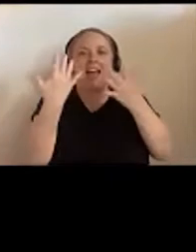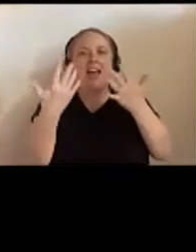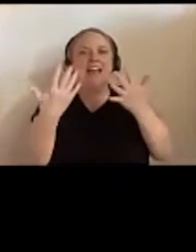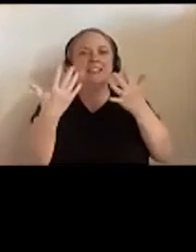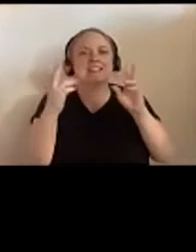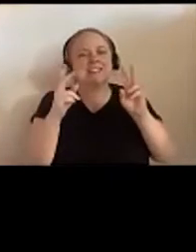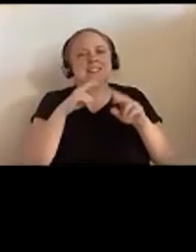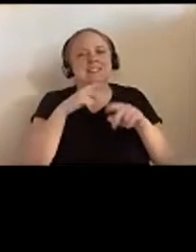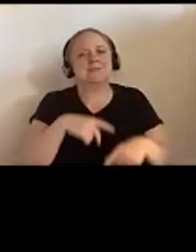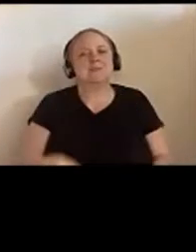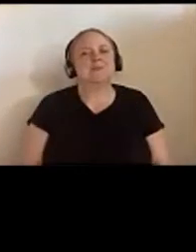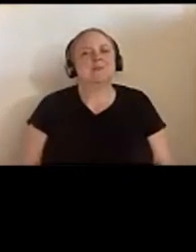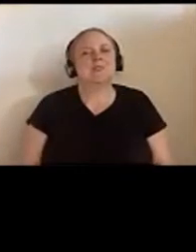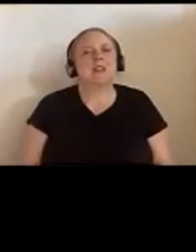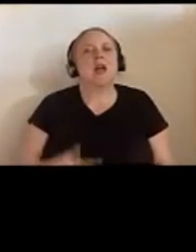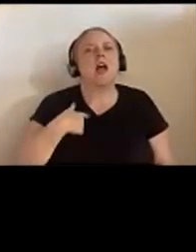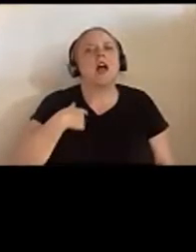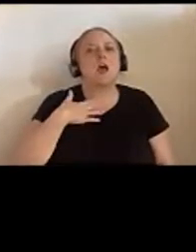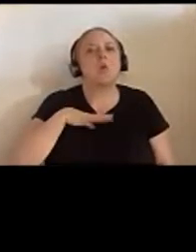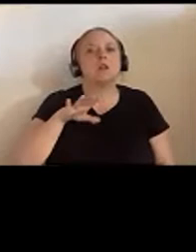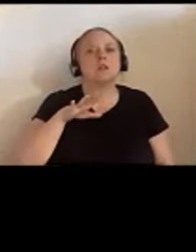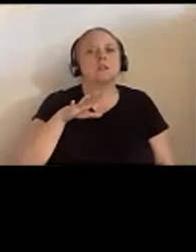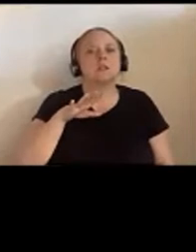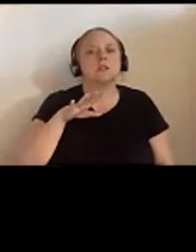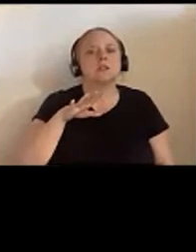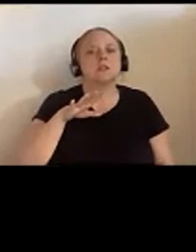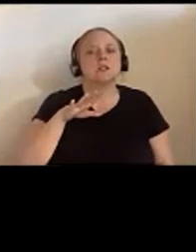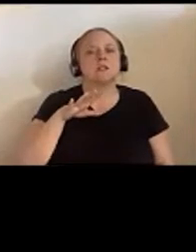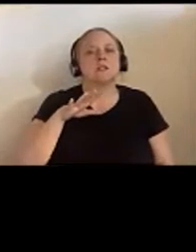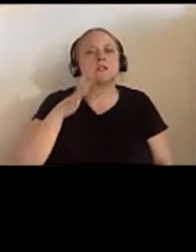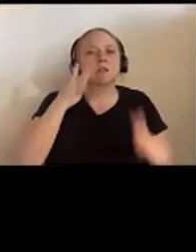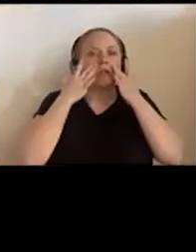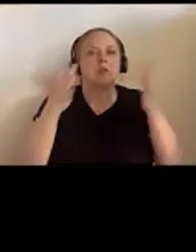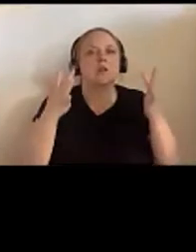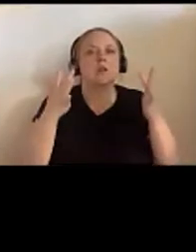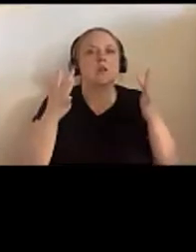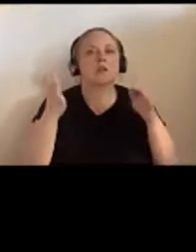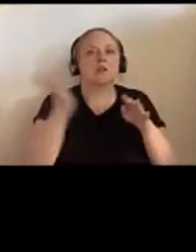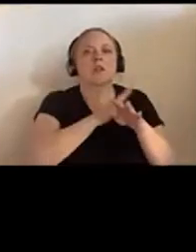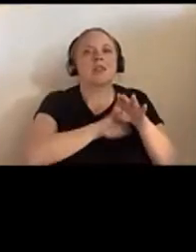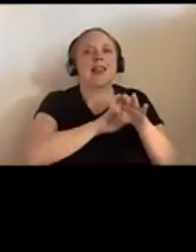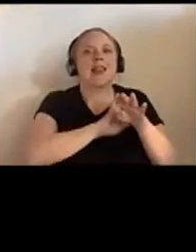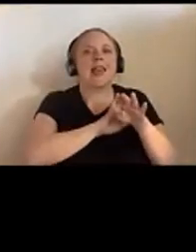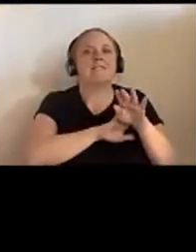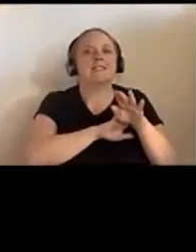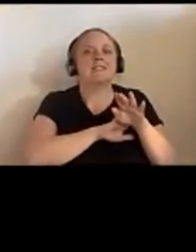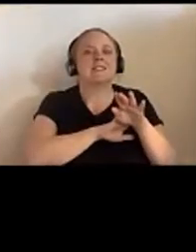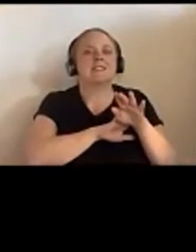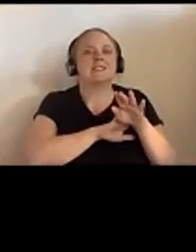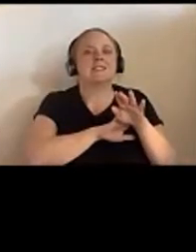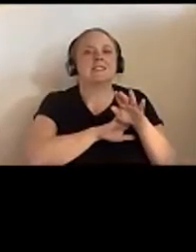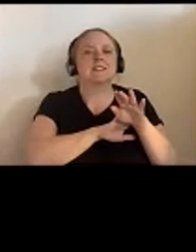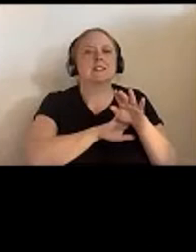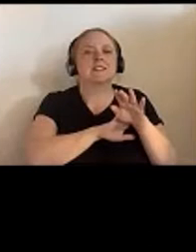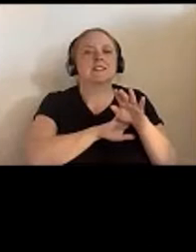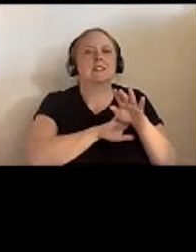And I especially just want to point out the way that the image on the left, the figure in